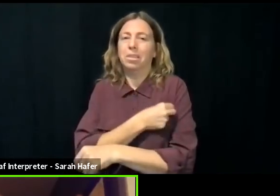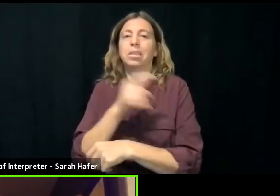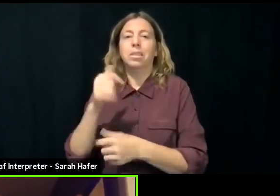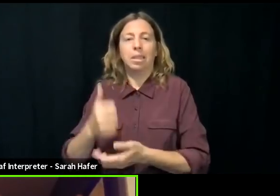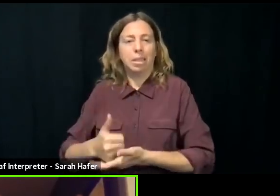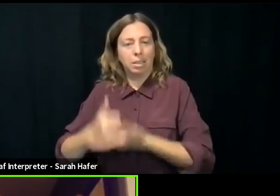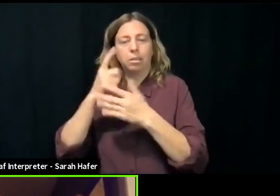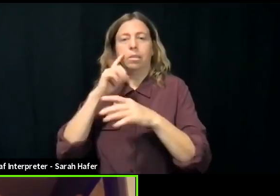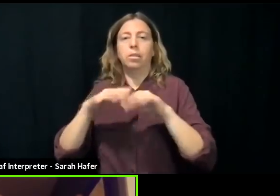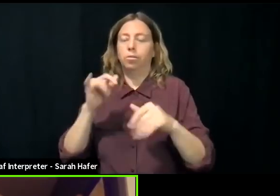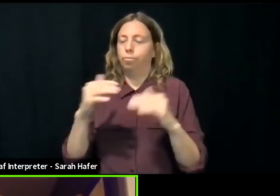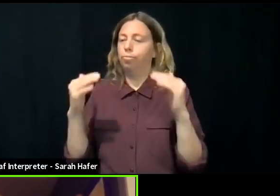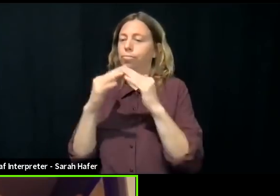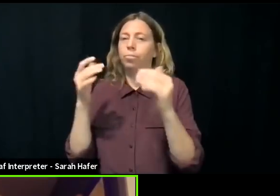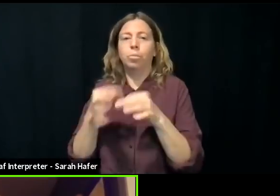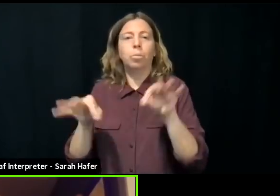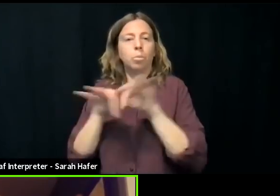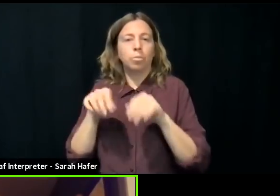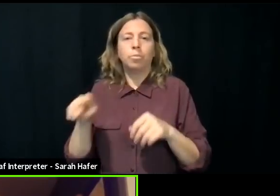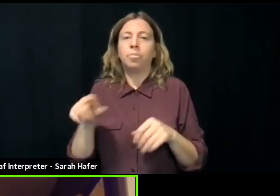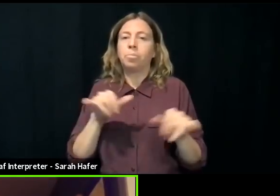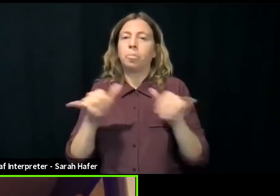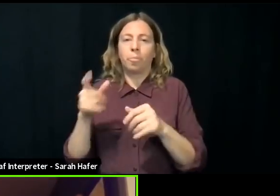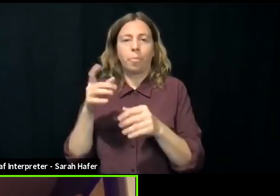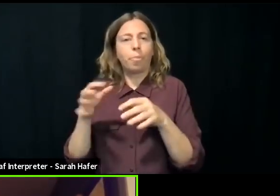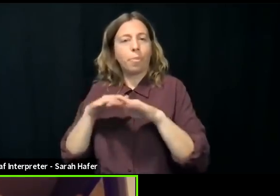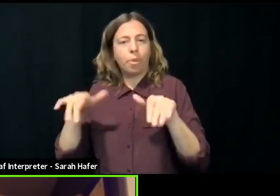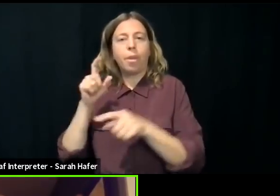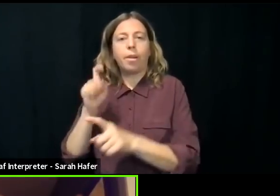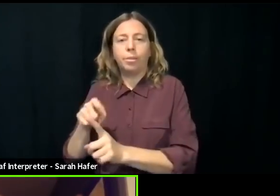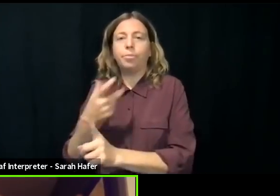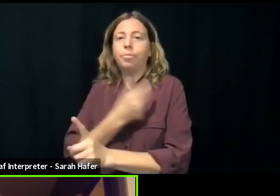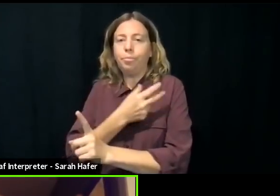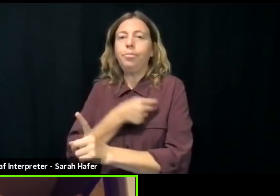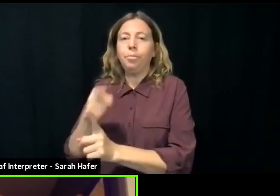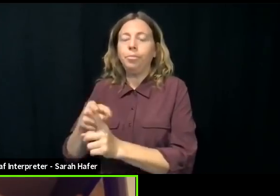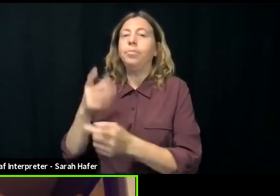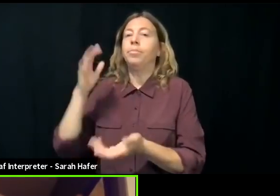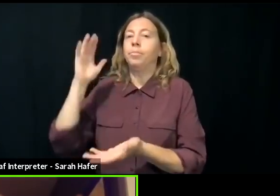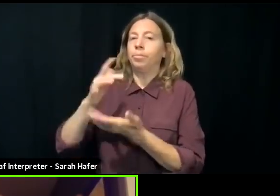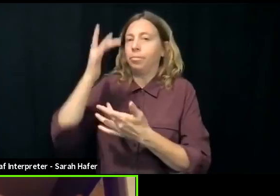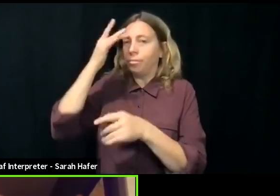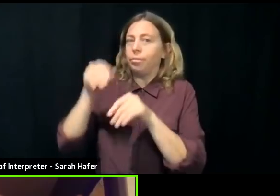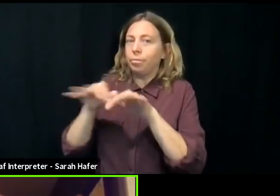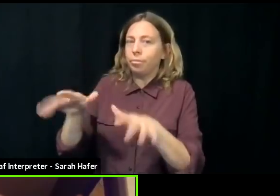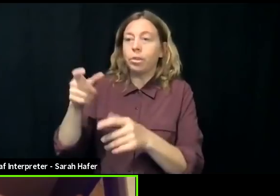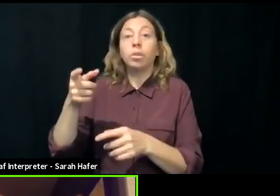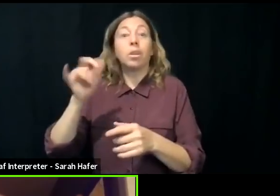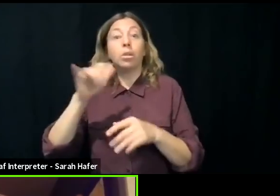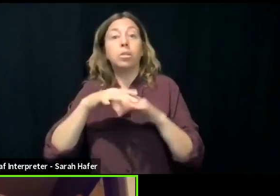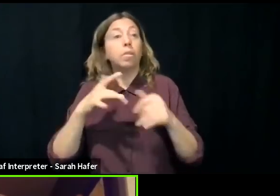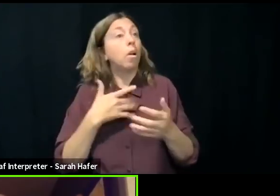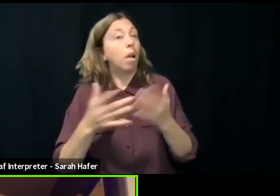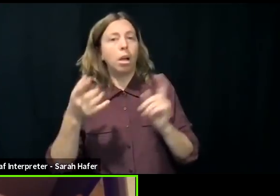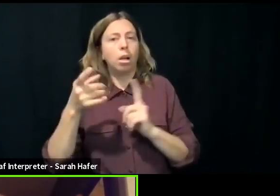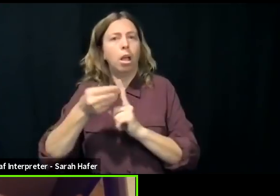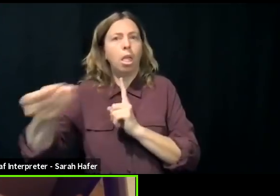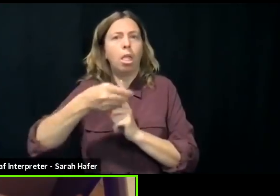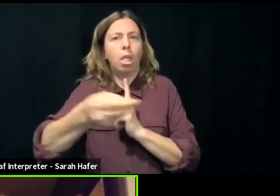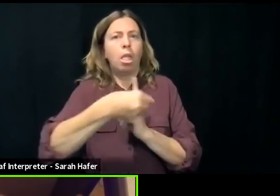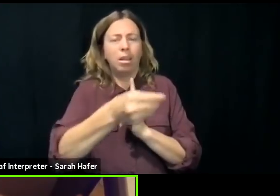you heard from Dr. Jackman, they can pass it on to those around them who may become seriously ill, and a small subset of children do become